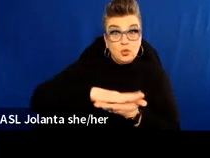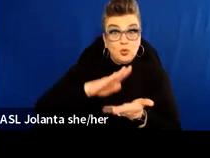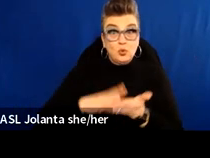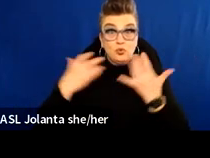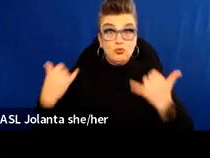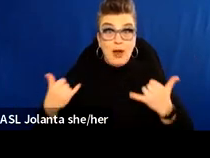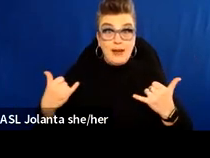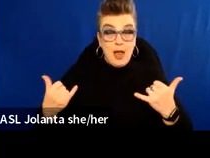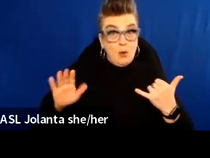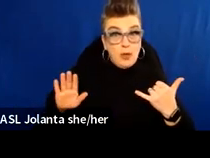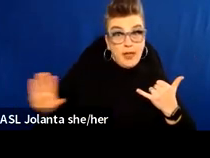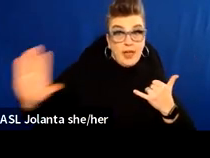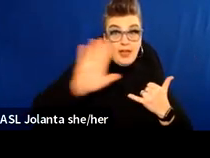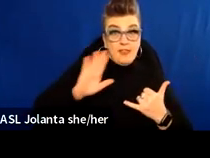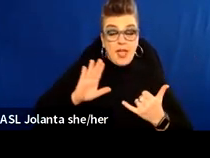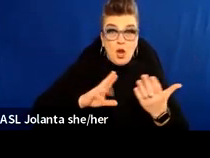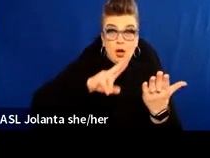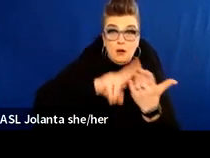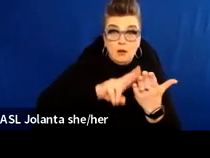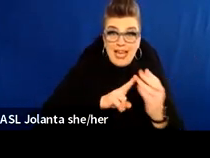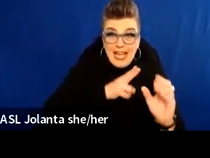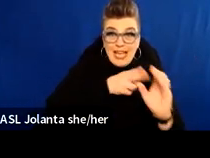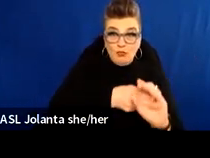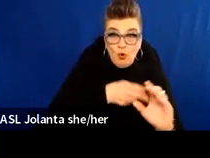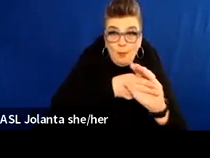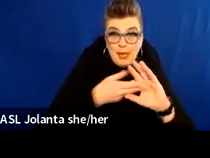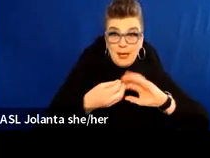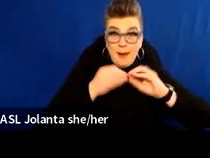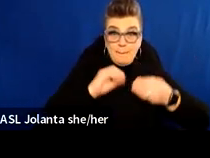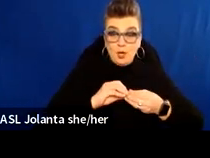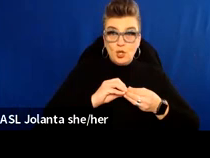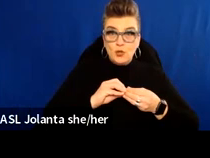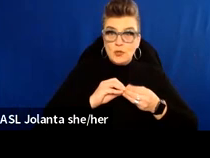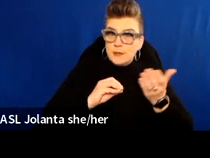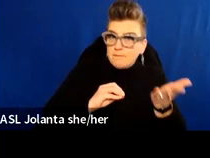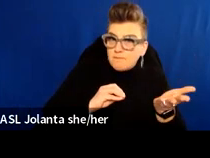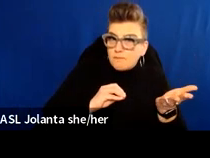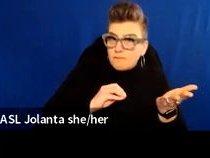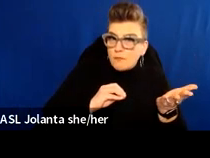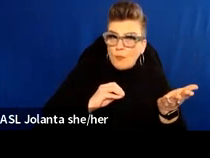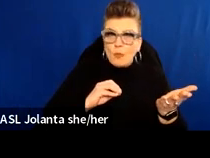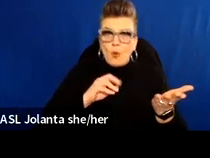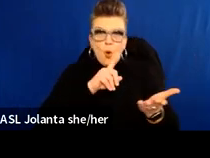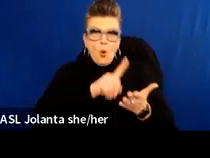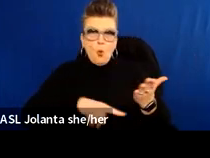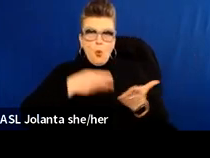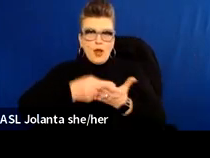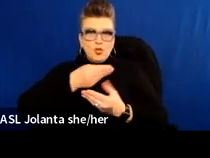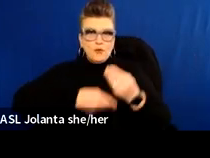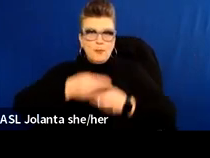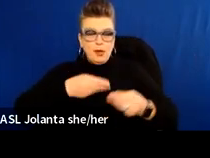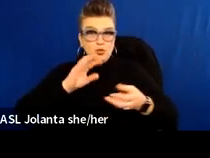currently i i'd like to see what what those budget numbers would look like